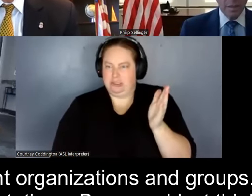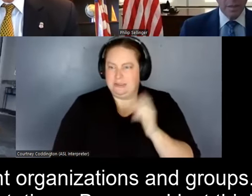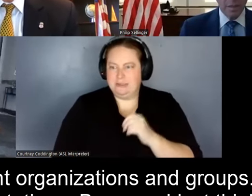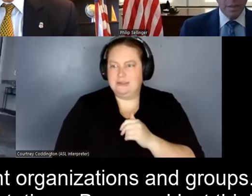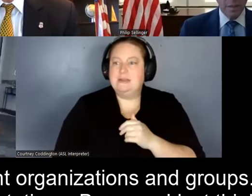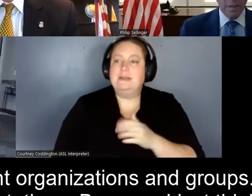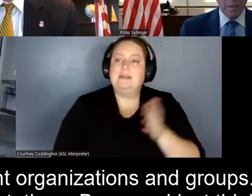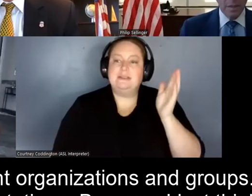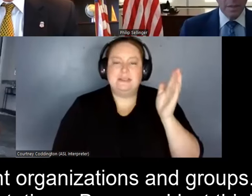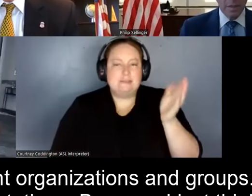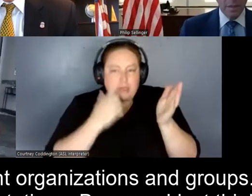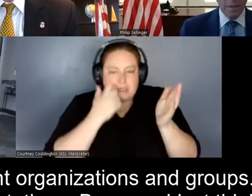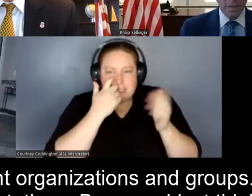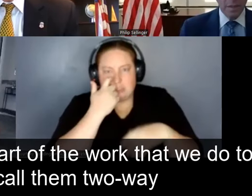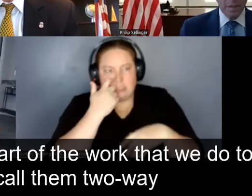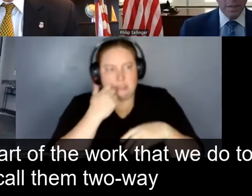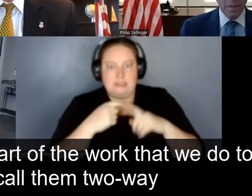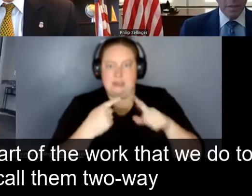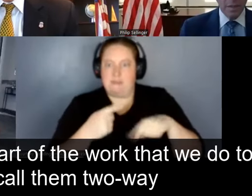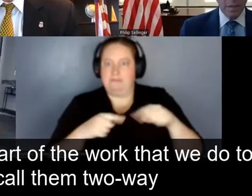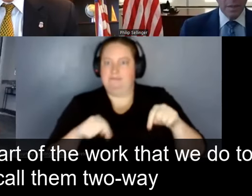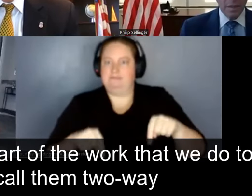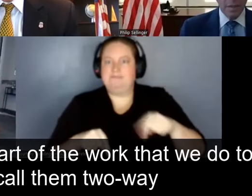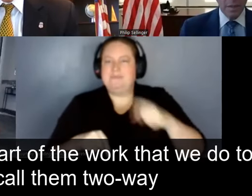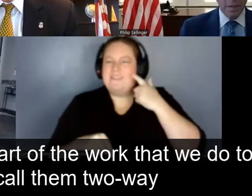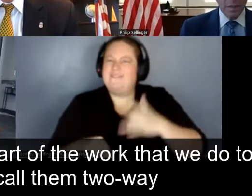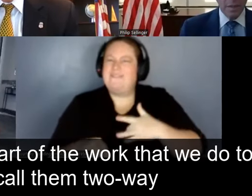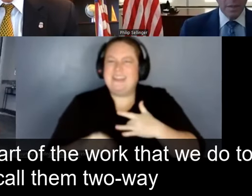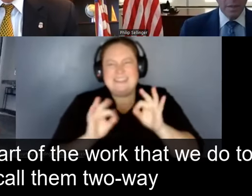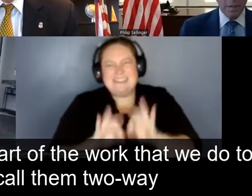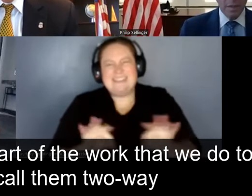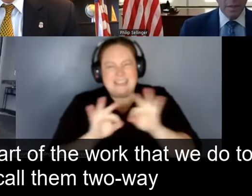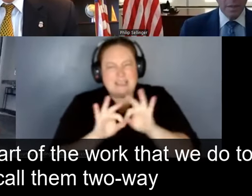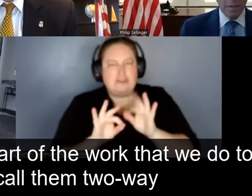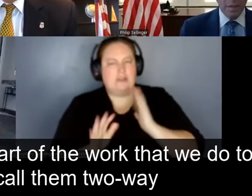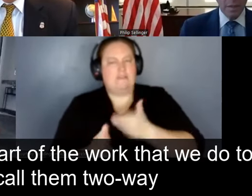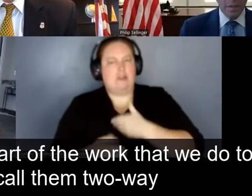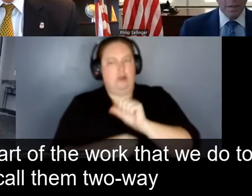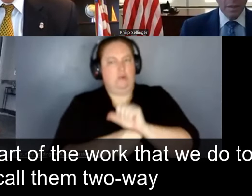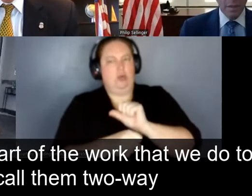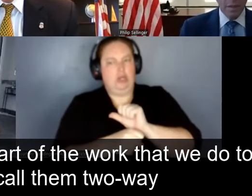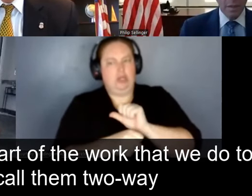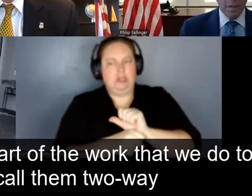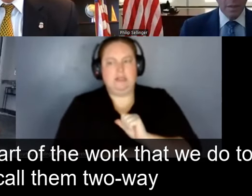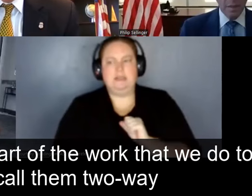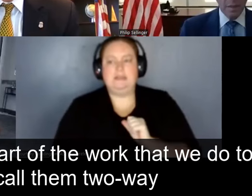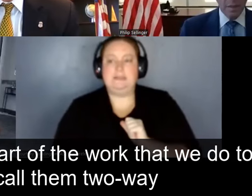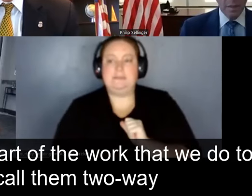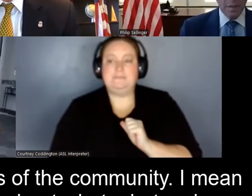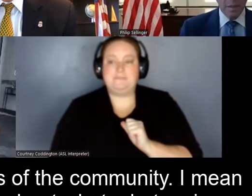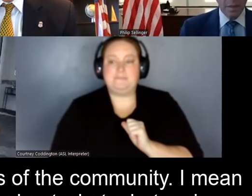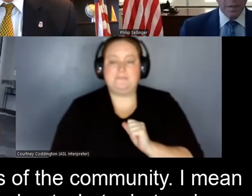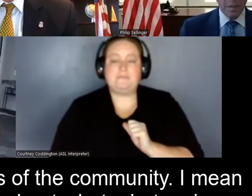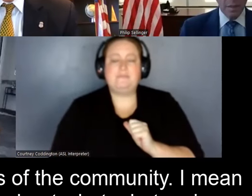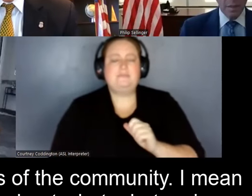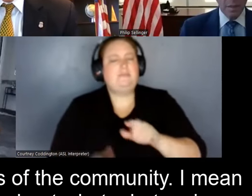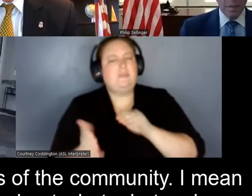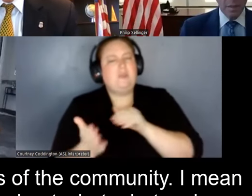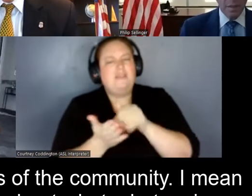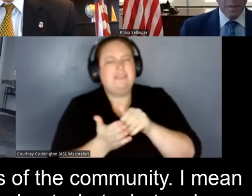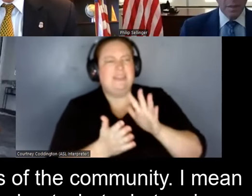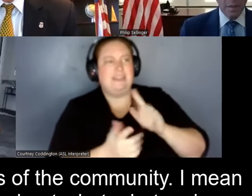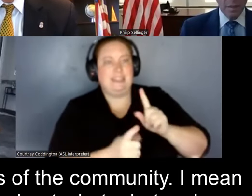schedule presentations. Because I just think it's an essential part of the work that we do to have, and I often call them two-way conversations with the members